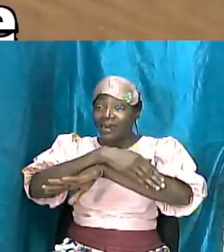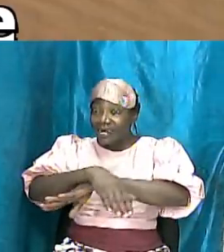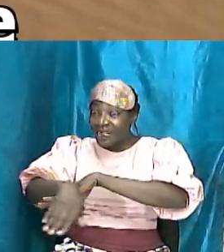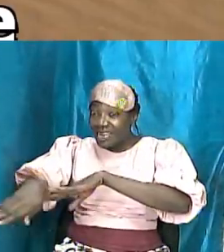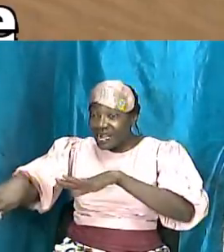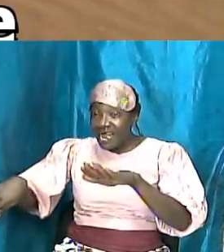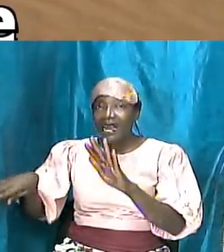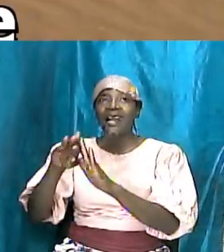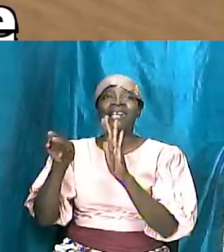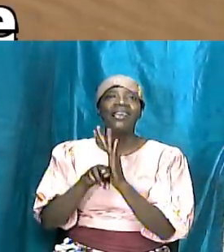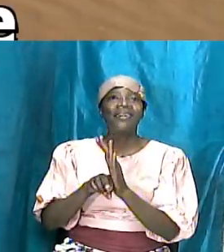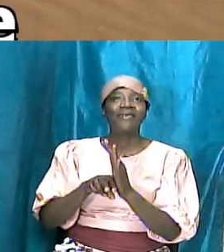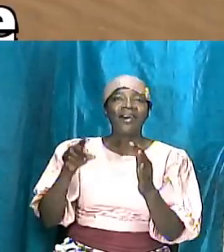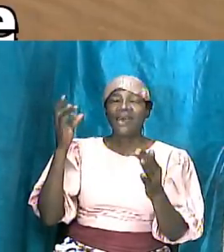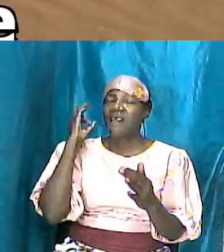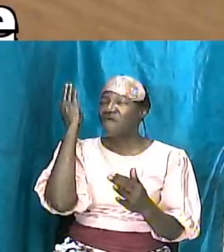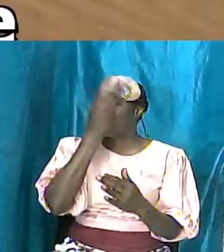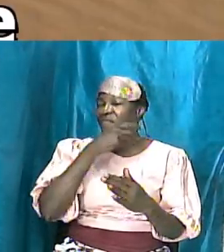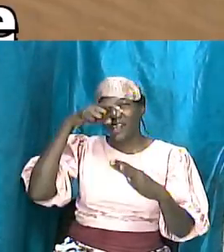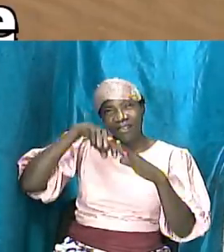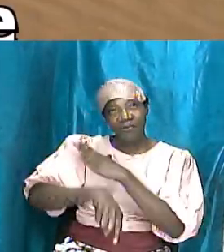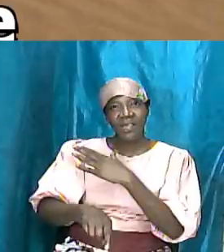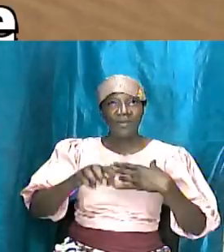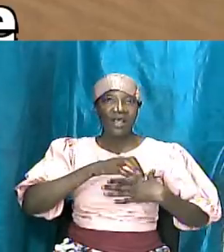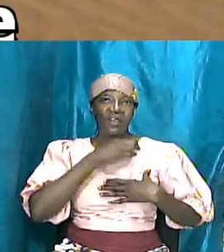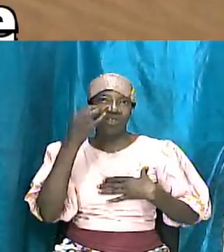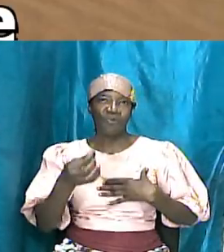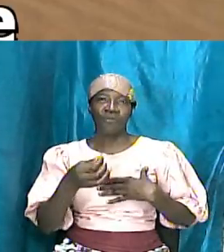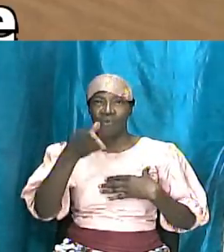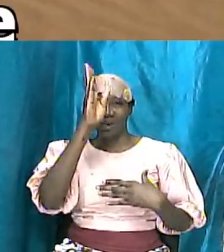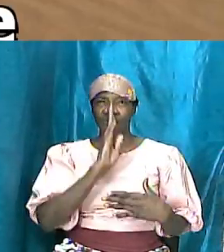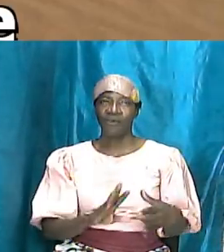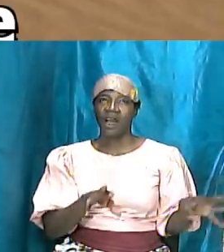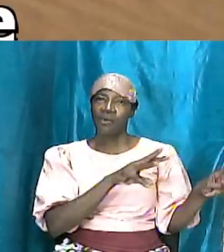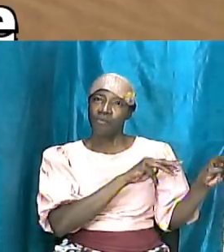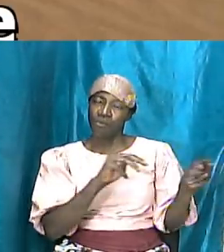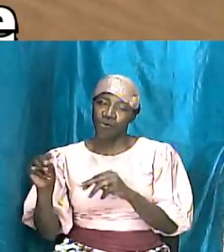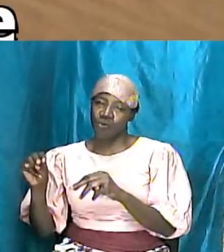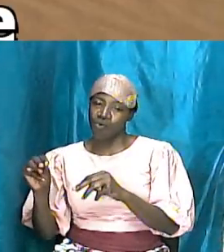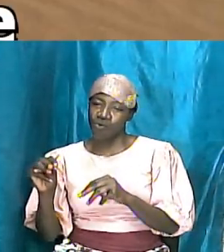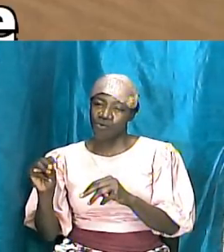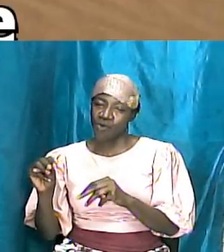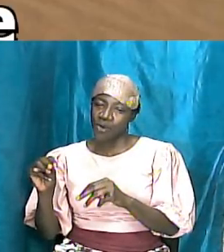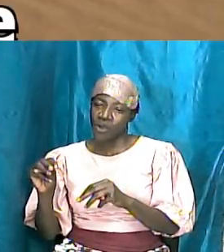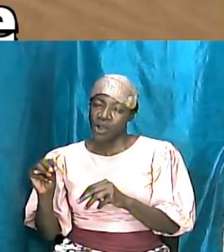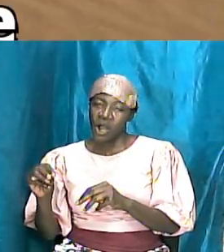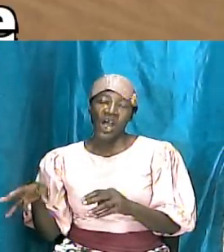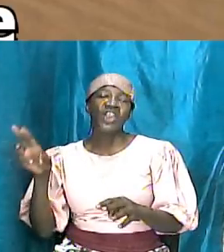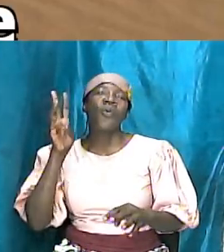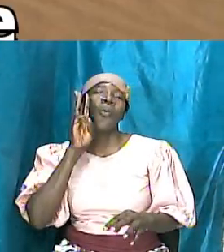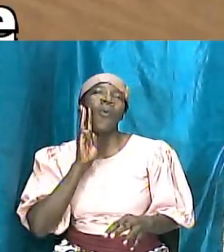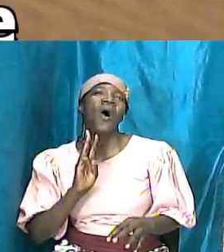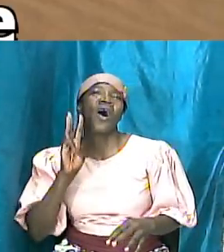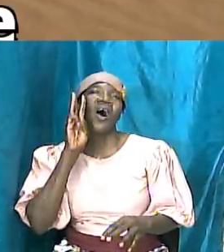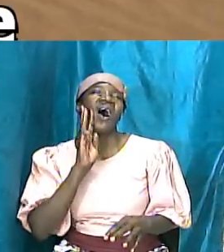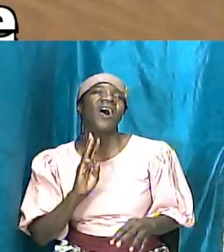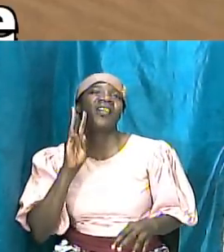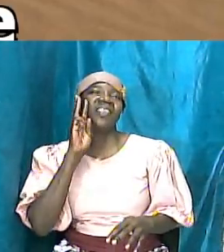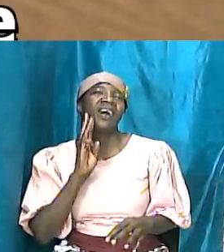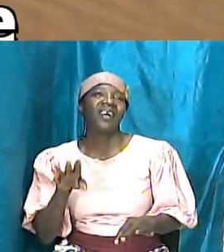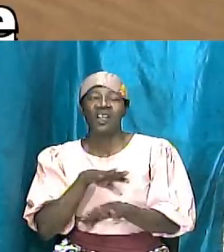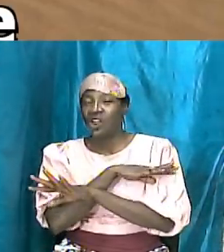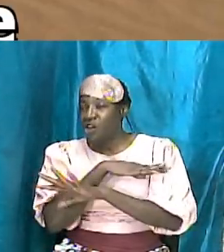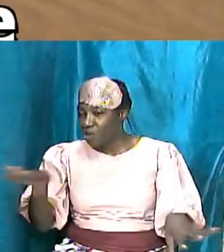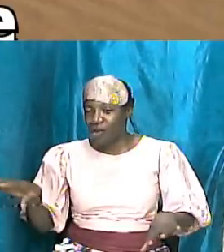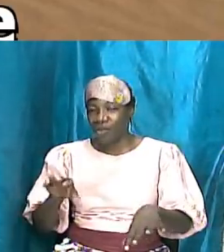of the deep, and the Spirit of God moved upon the face of the water. So brothers and sisters, no, nothing created here